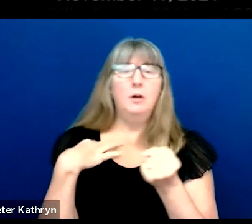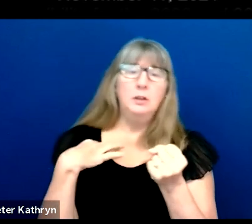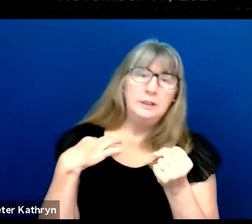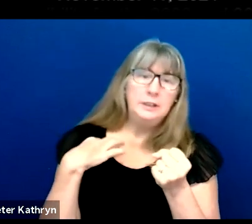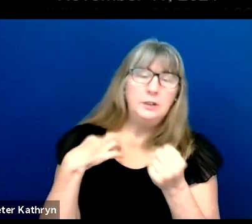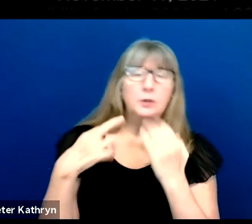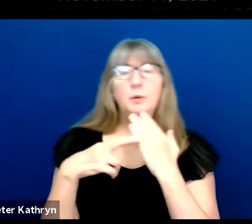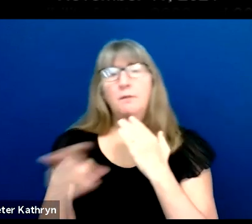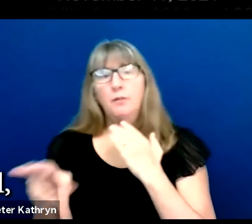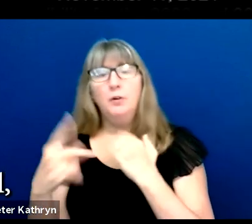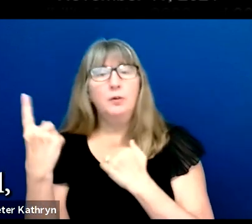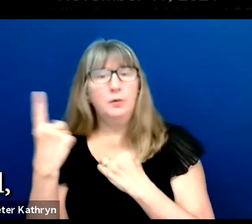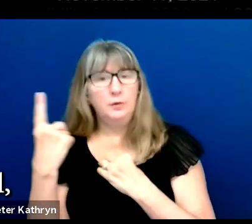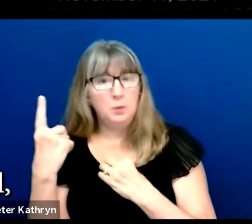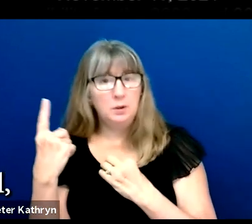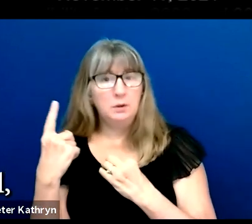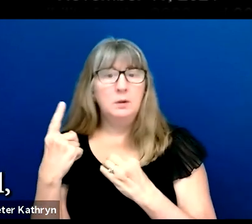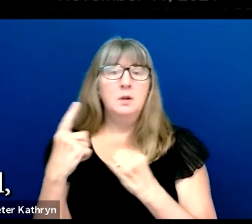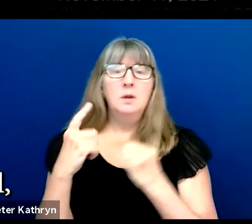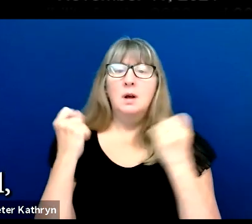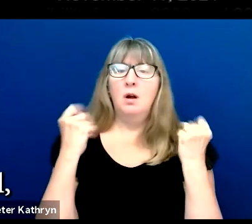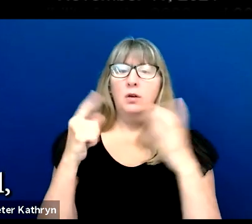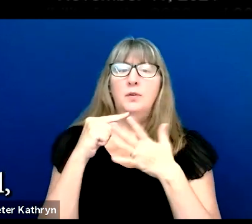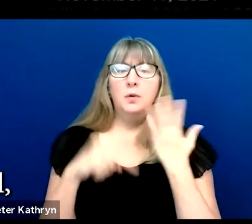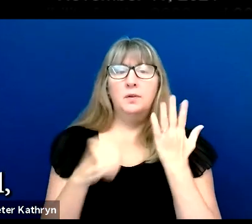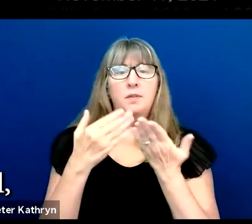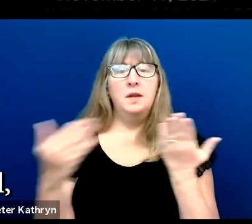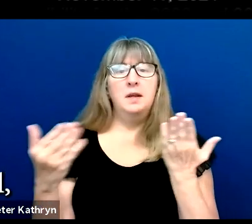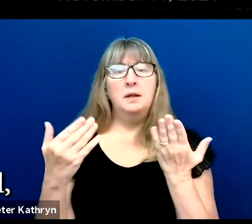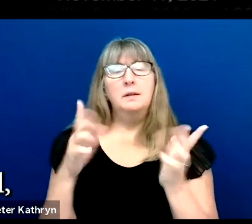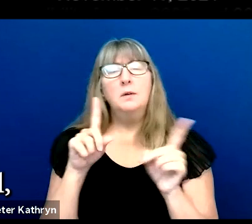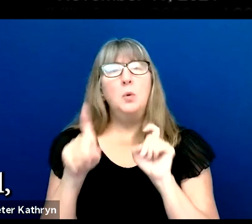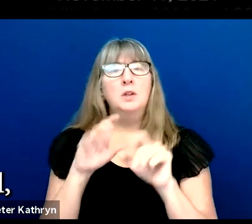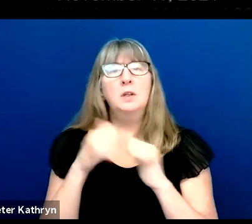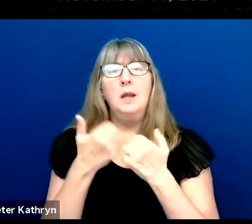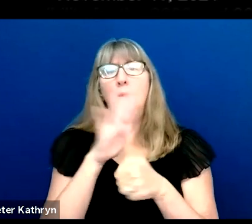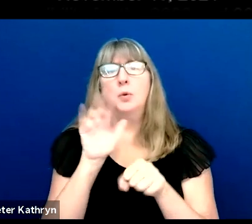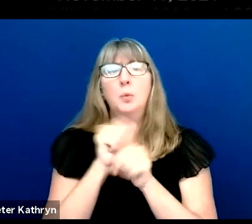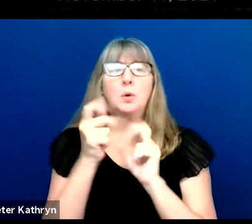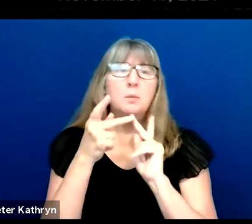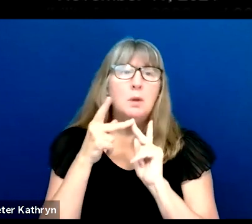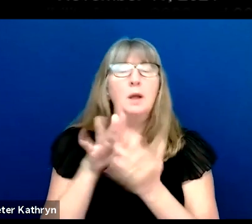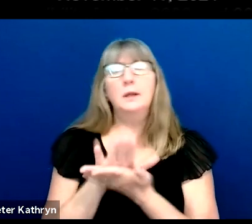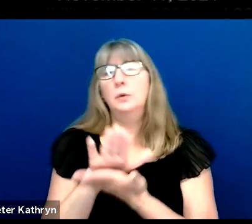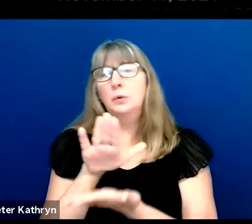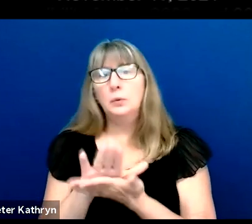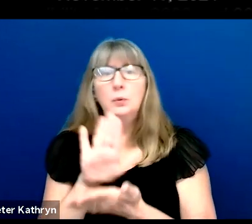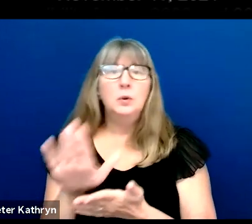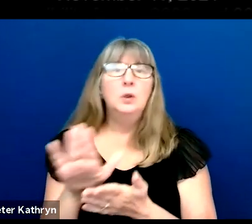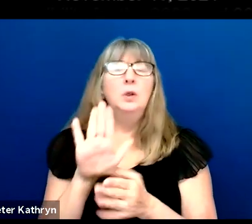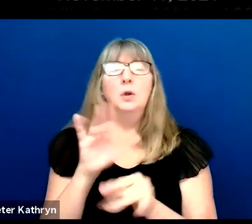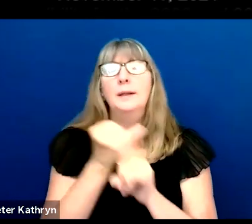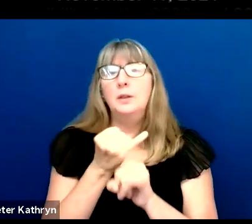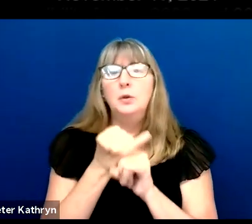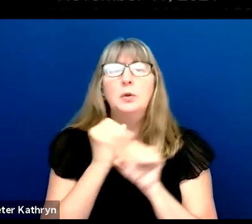all sorts of things, and really question, how your workplace, how your school, your institution can become a place